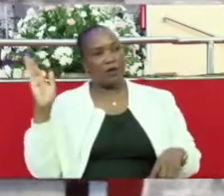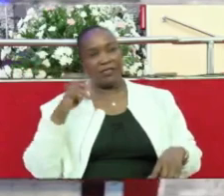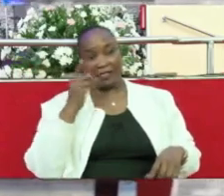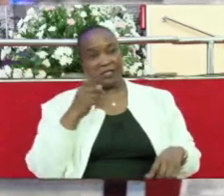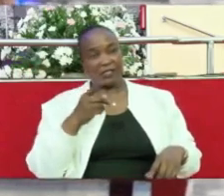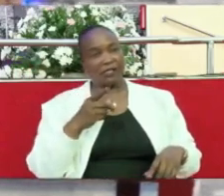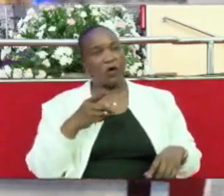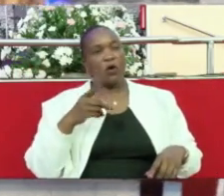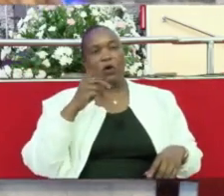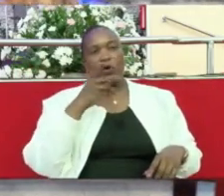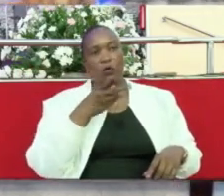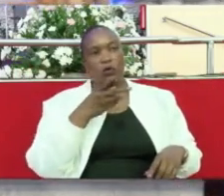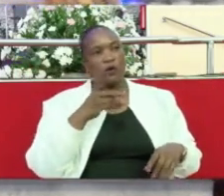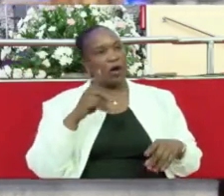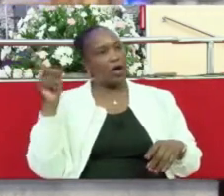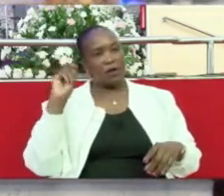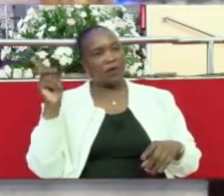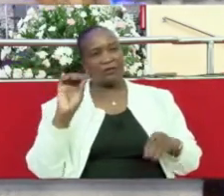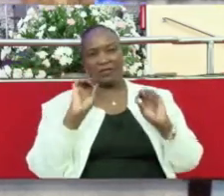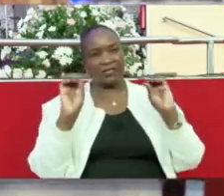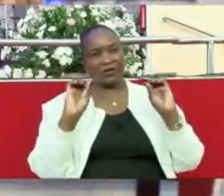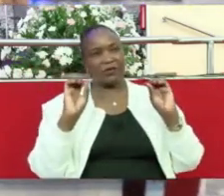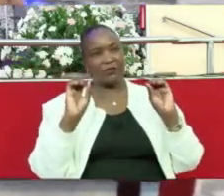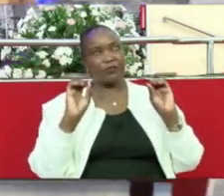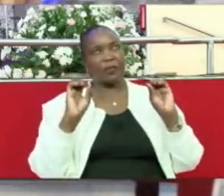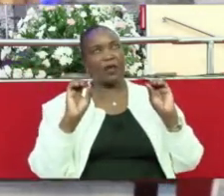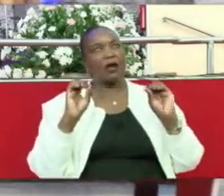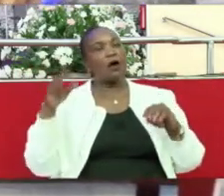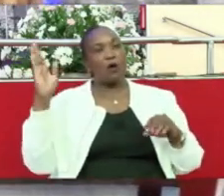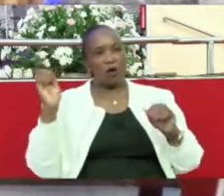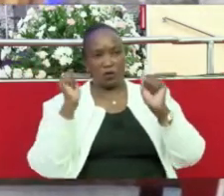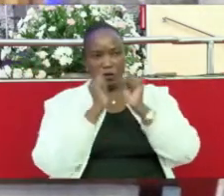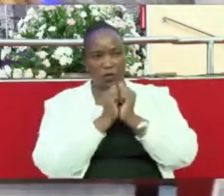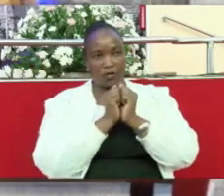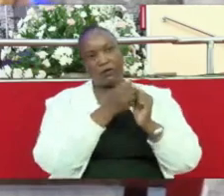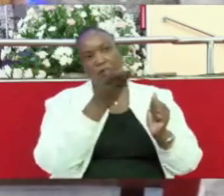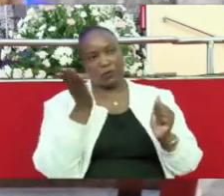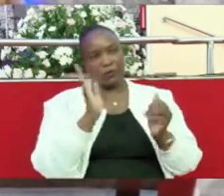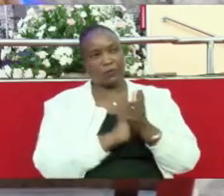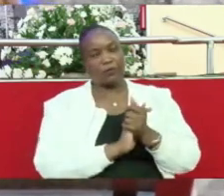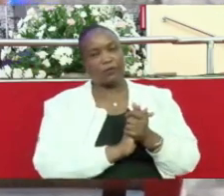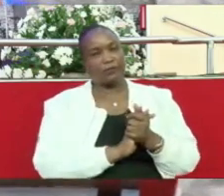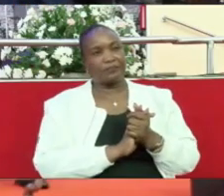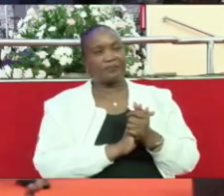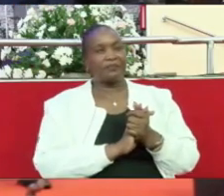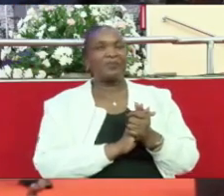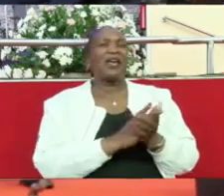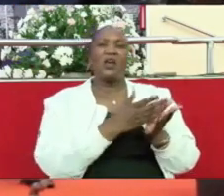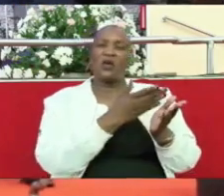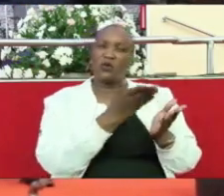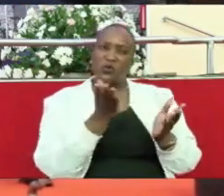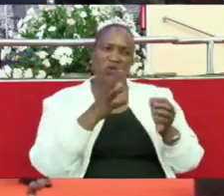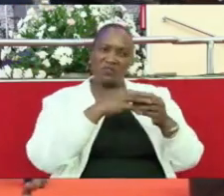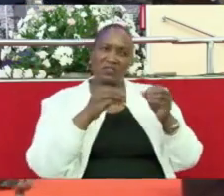asubuhi ya leo. The Lord wants you to start casting down. Mungu anataka uweze because you have also created your own mountains. A